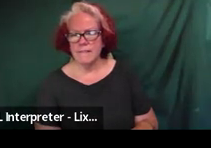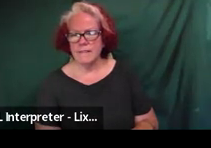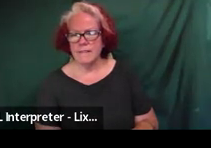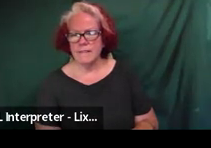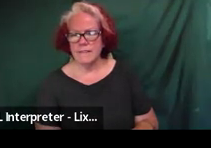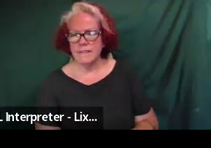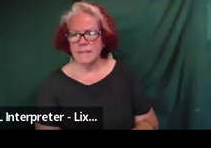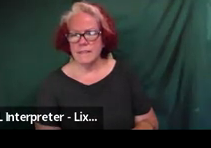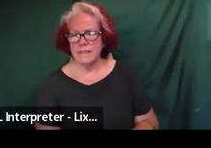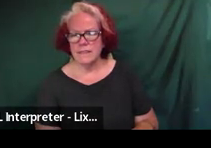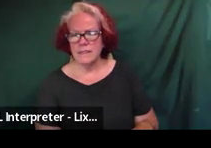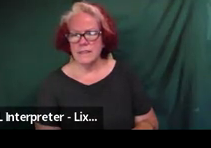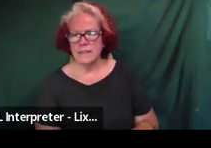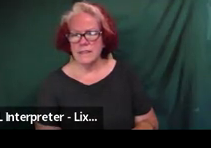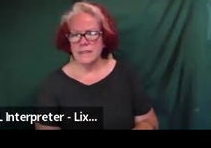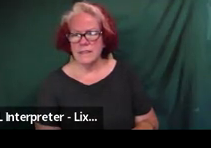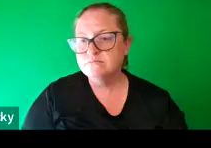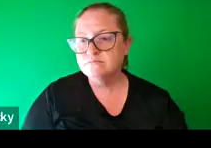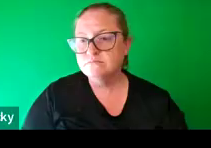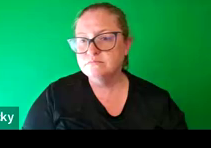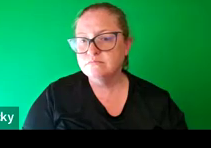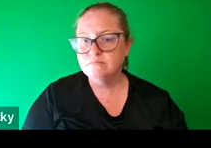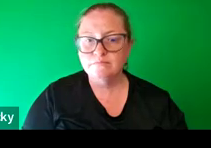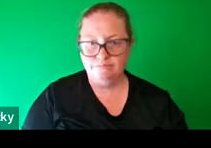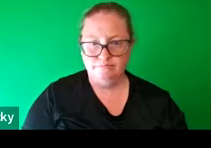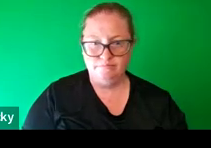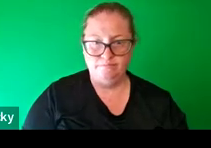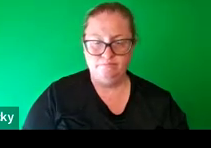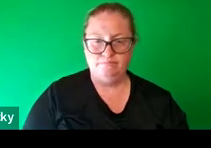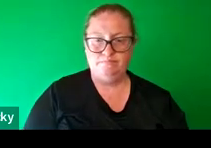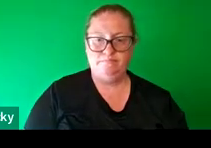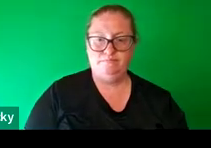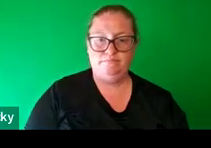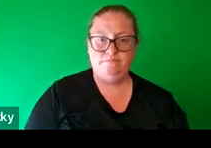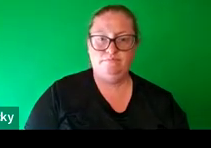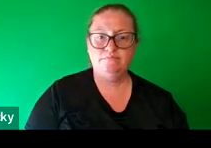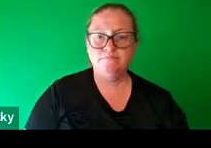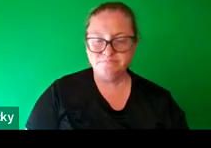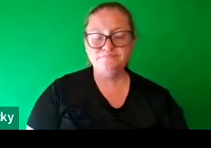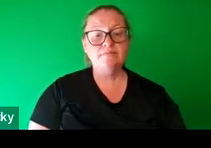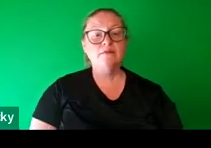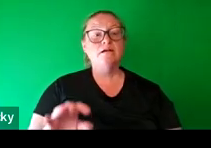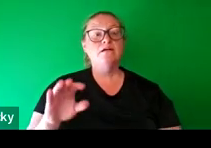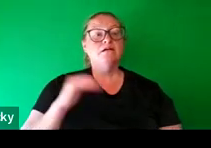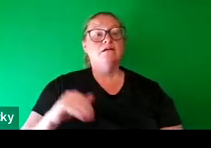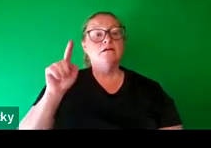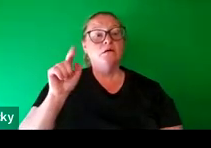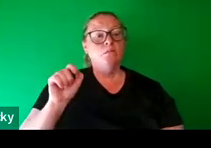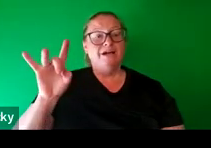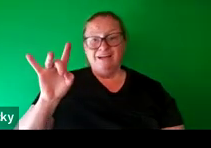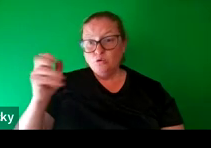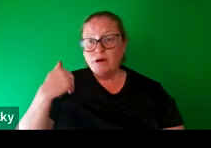in expenditures that we've been able to capture. Thanks. And then 1.8, you also had a question